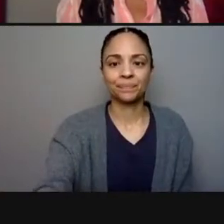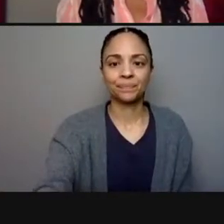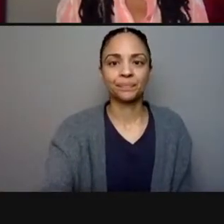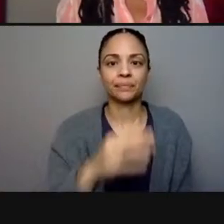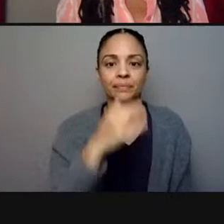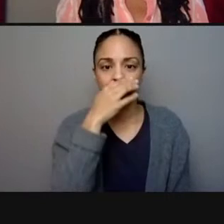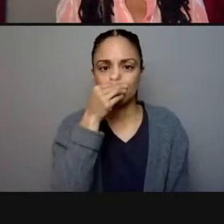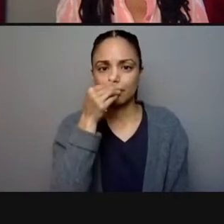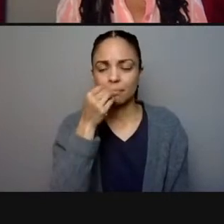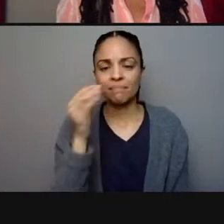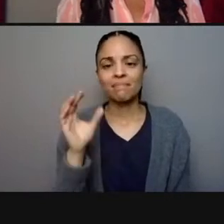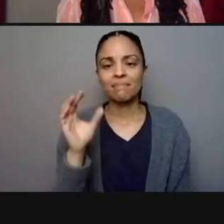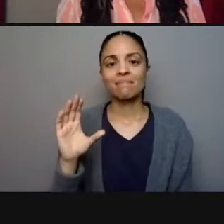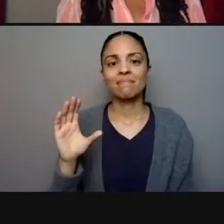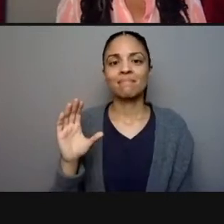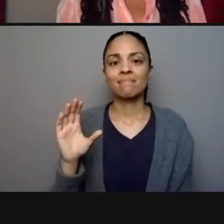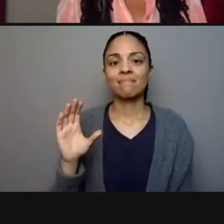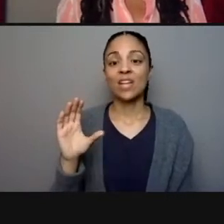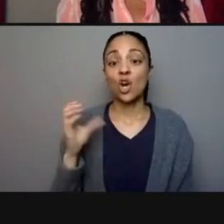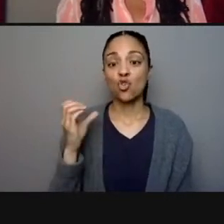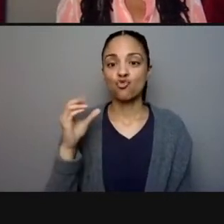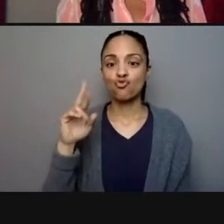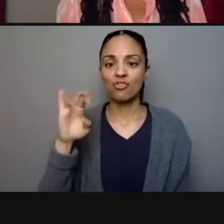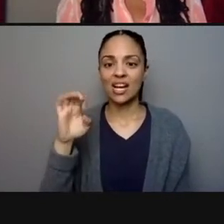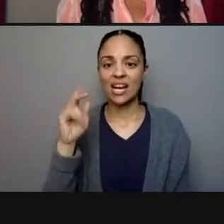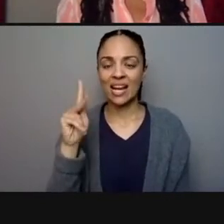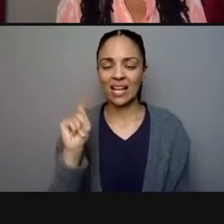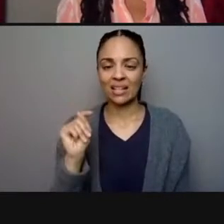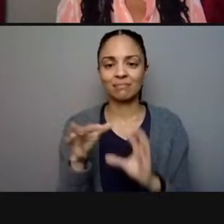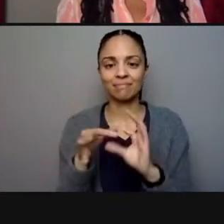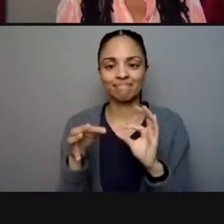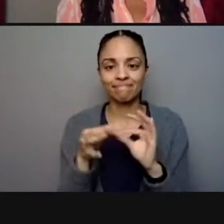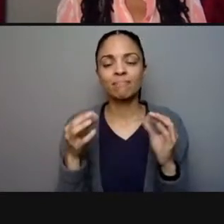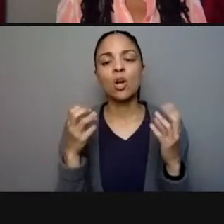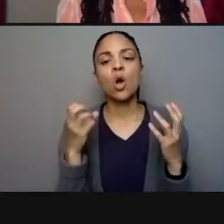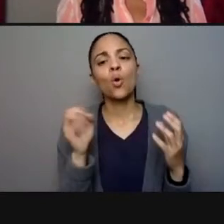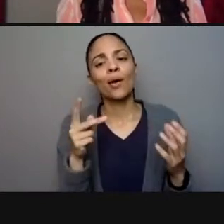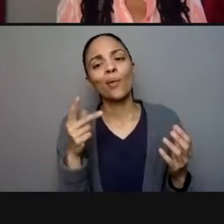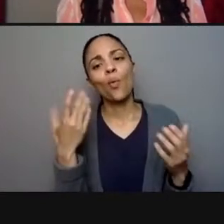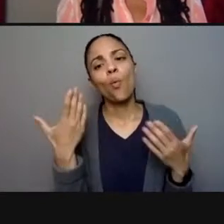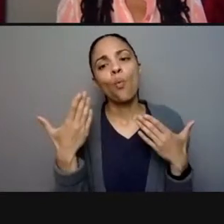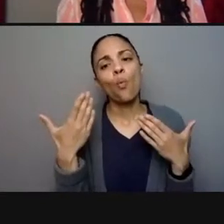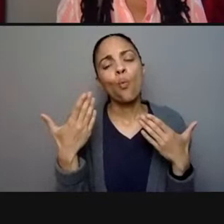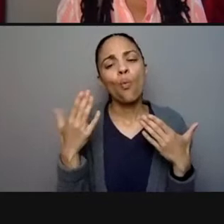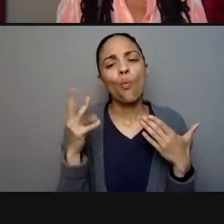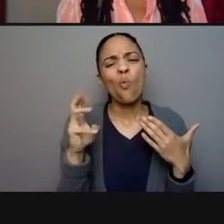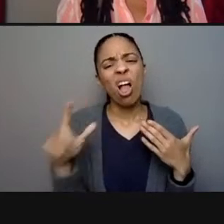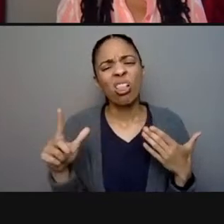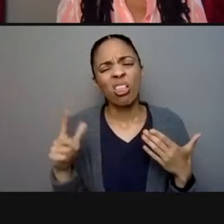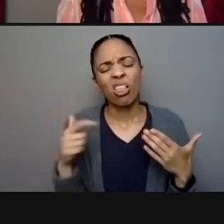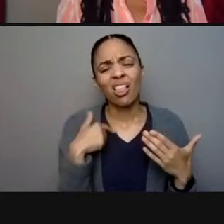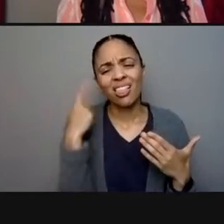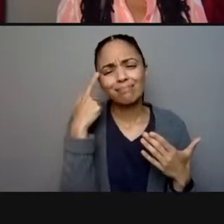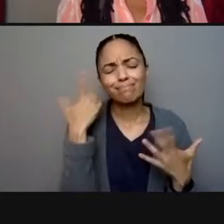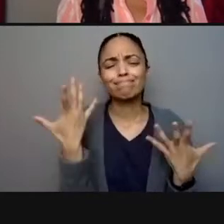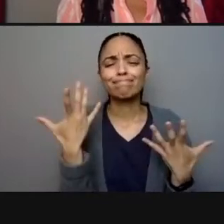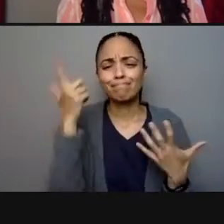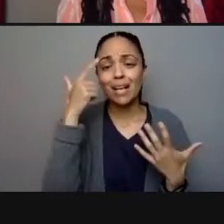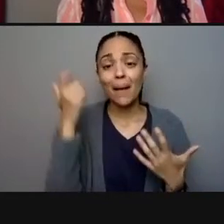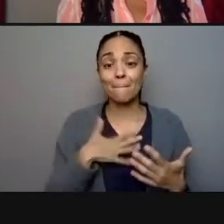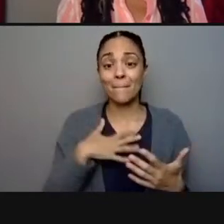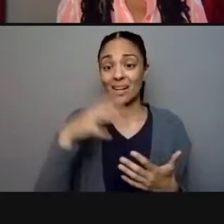I truly think because my grandparents were preachers,